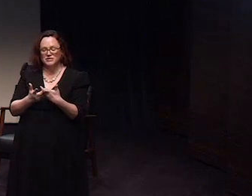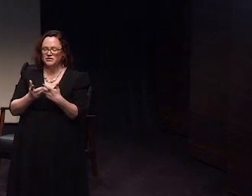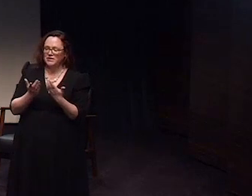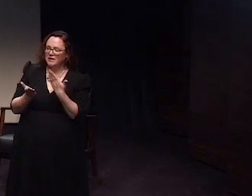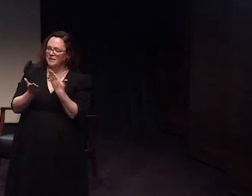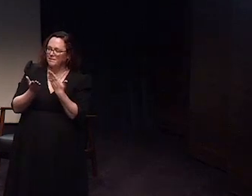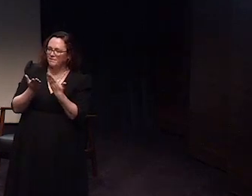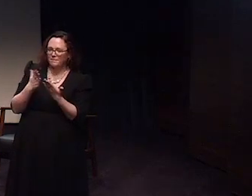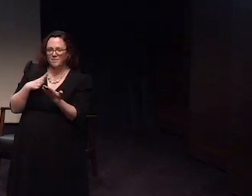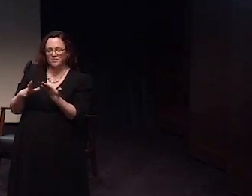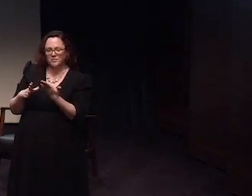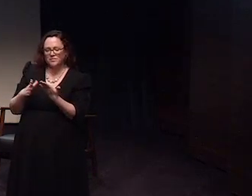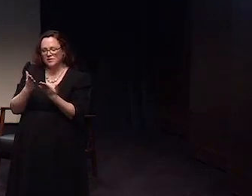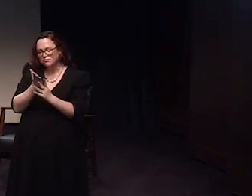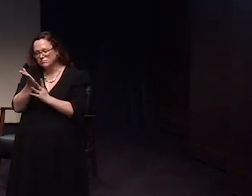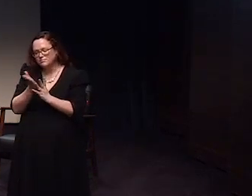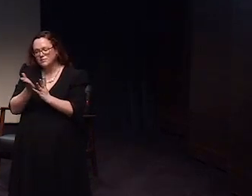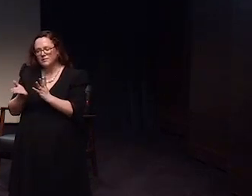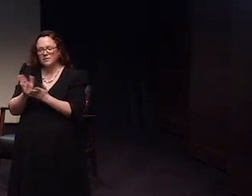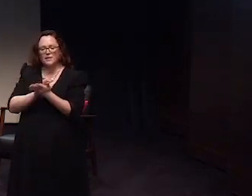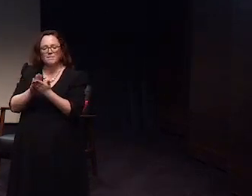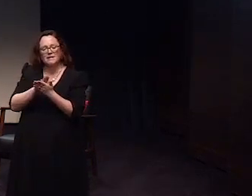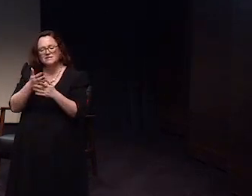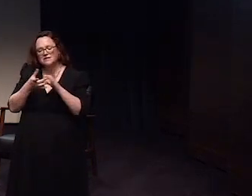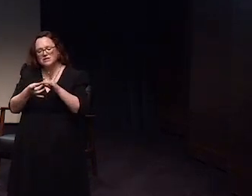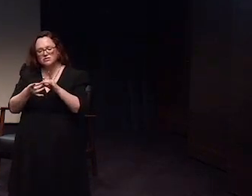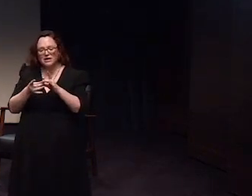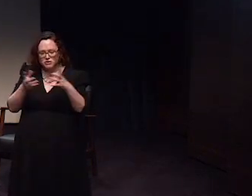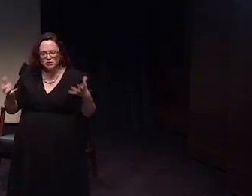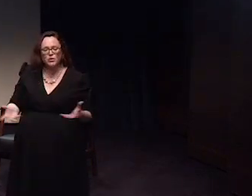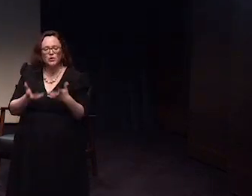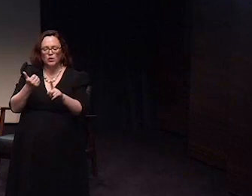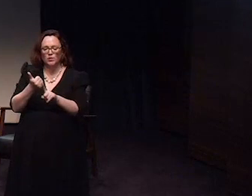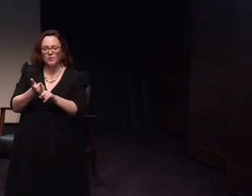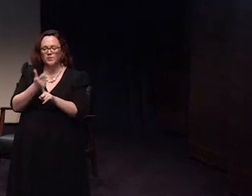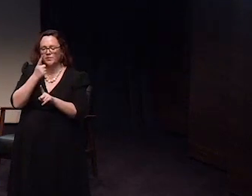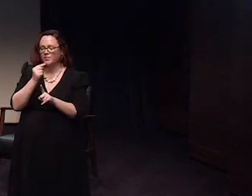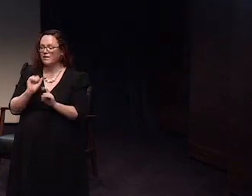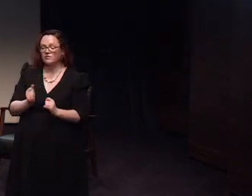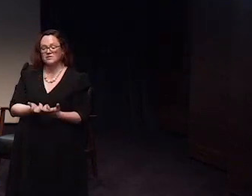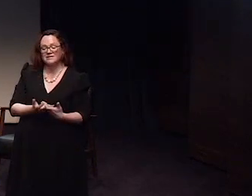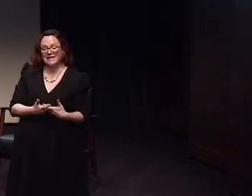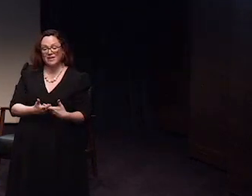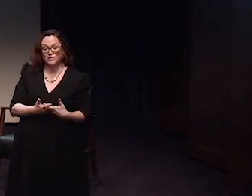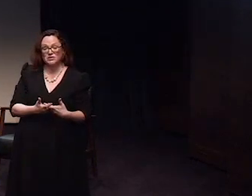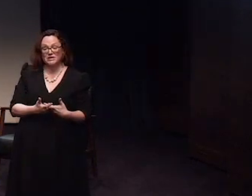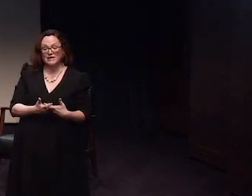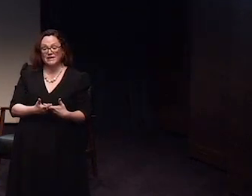provide support for richer interaction. So in terms of technological resource,